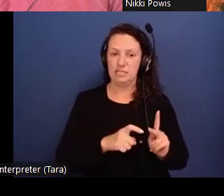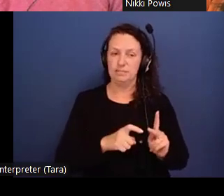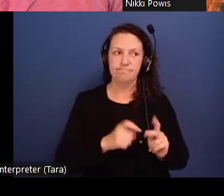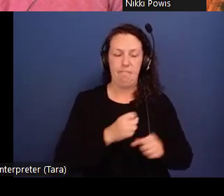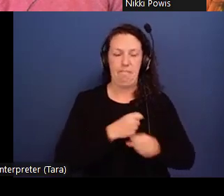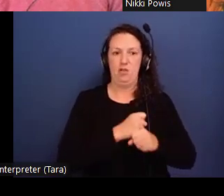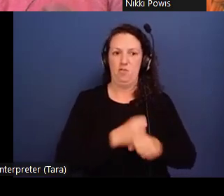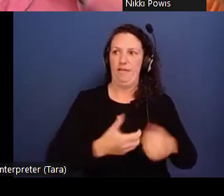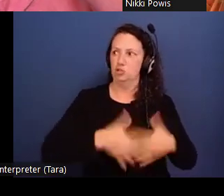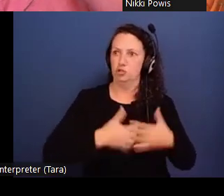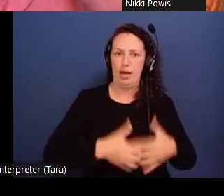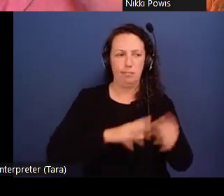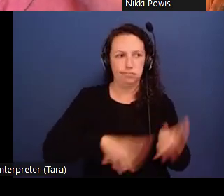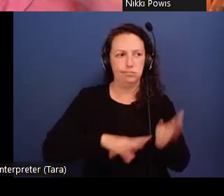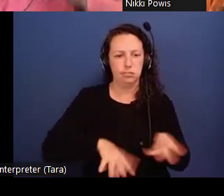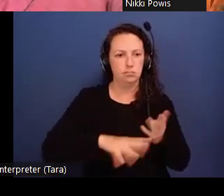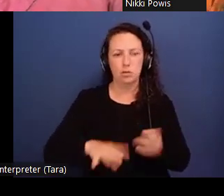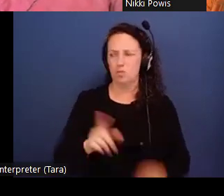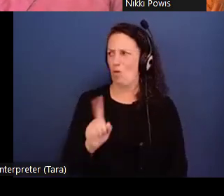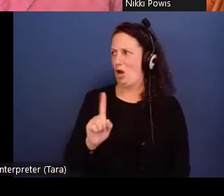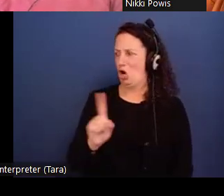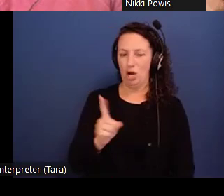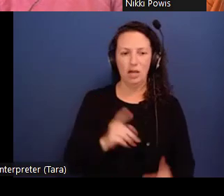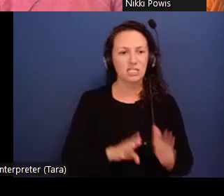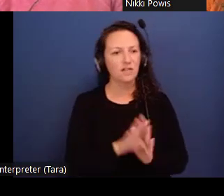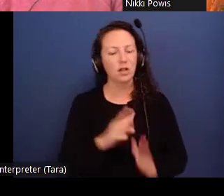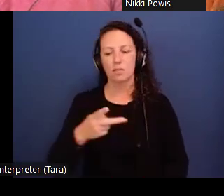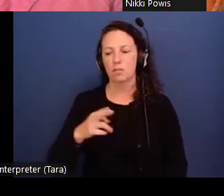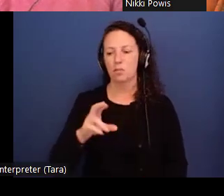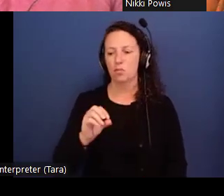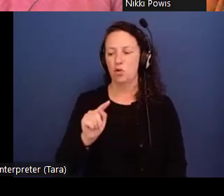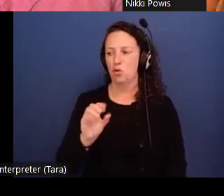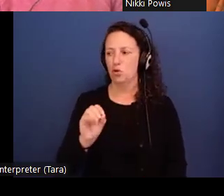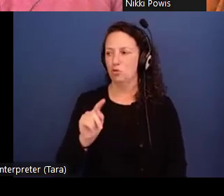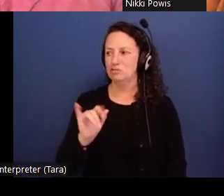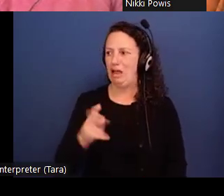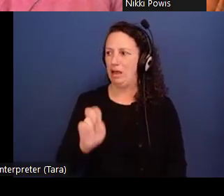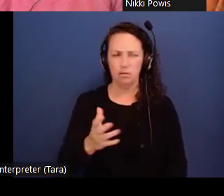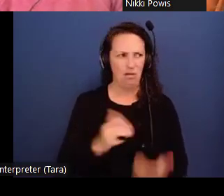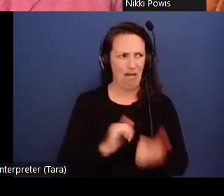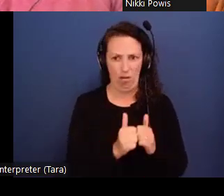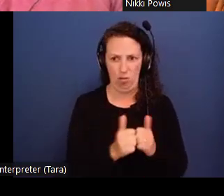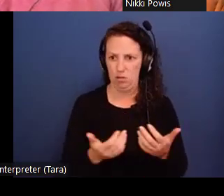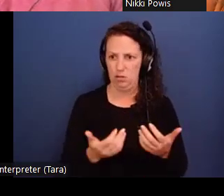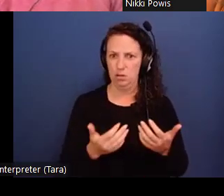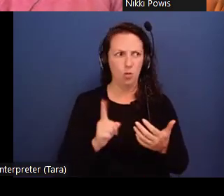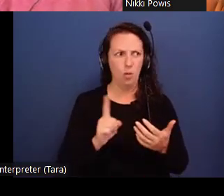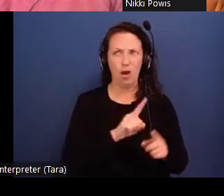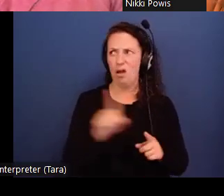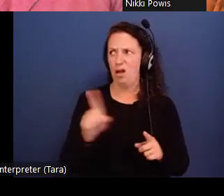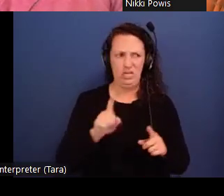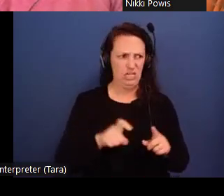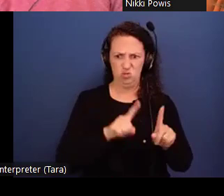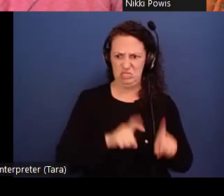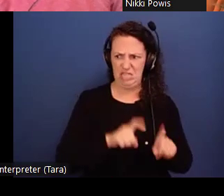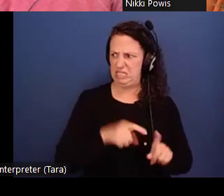do I go to manufacture? Where do I go to prototype something? Where do I go to test things out?